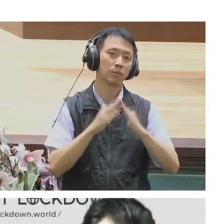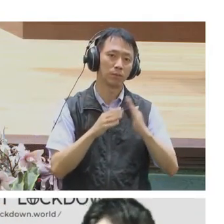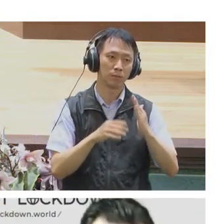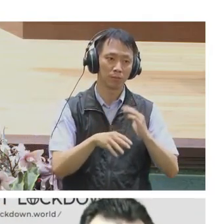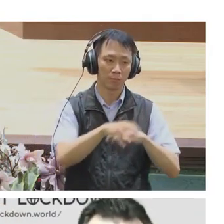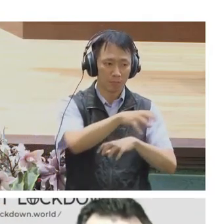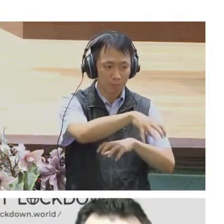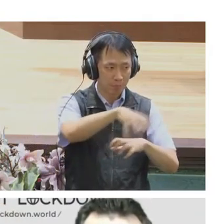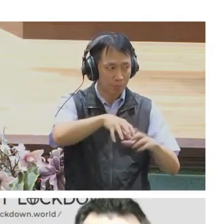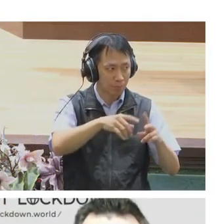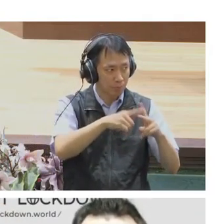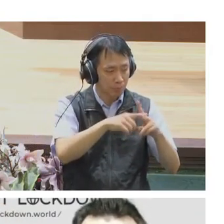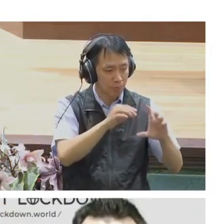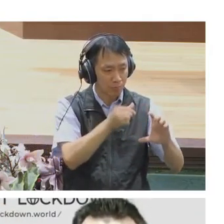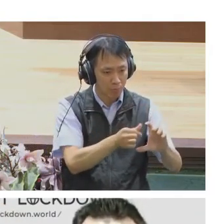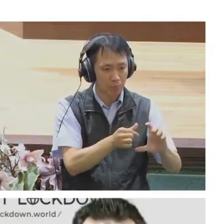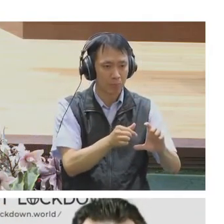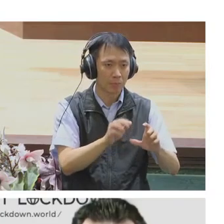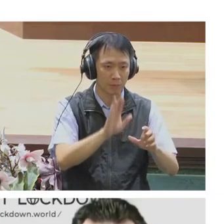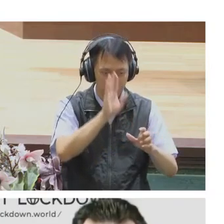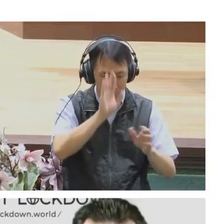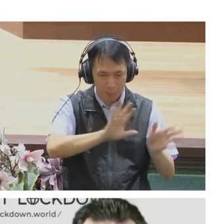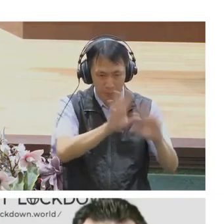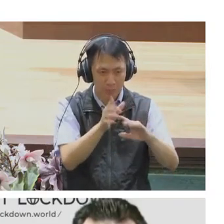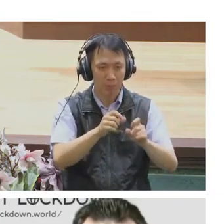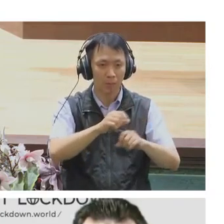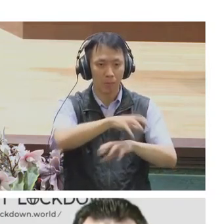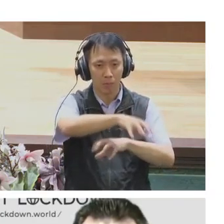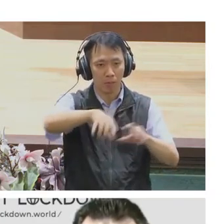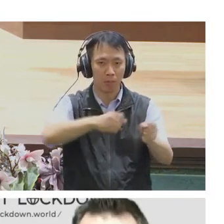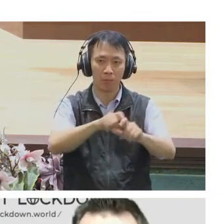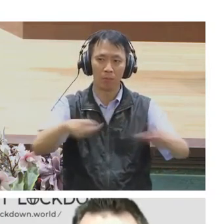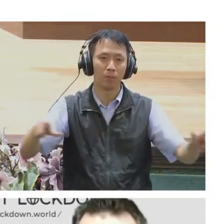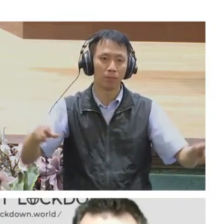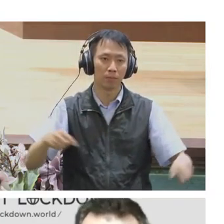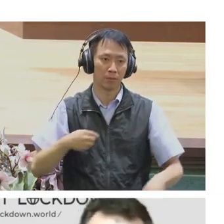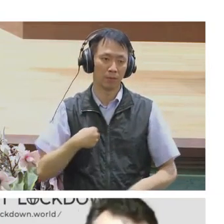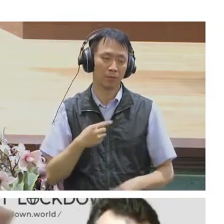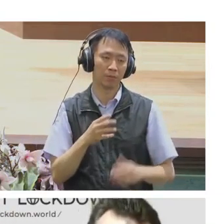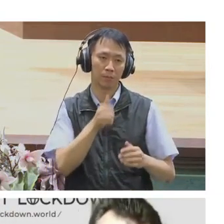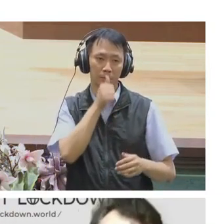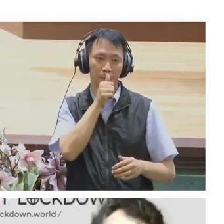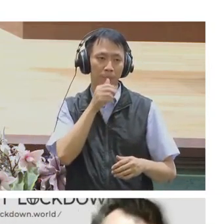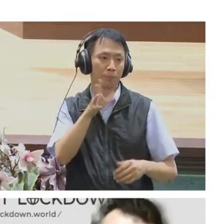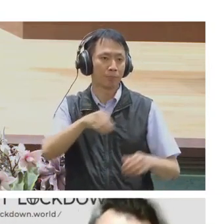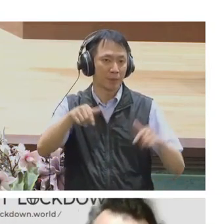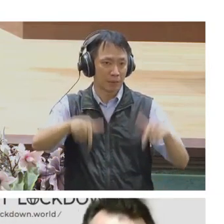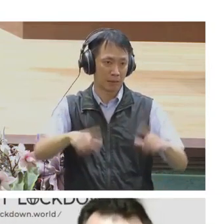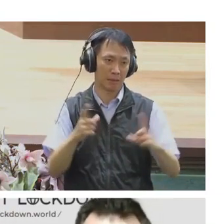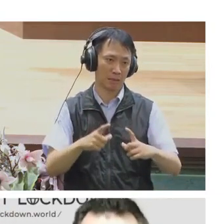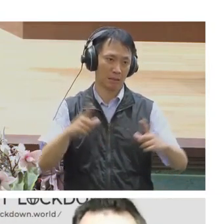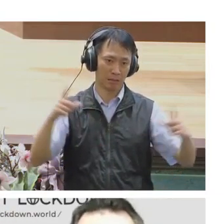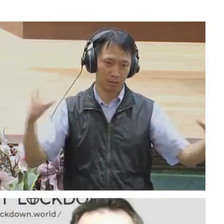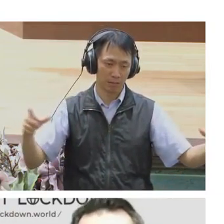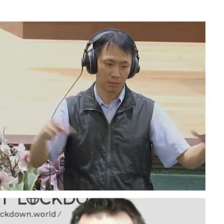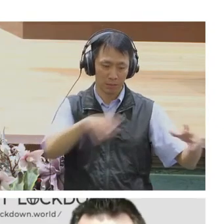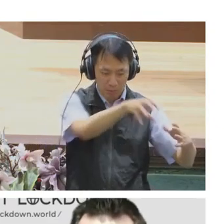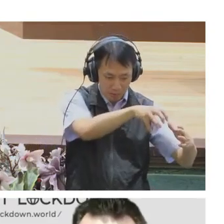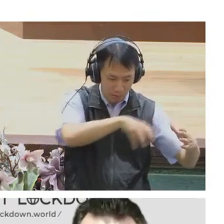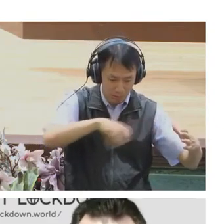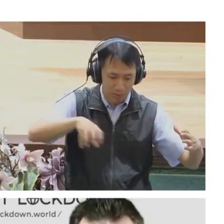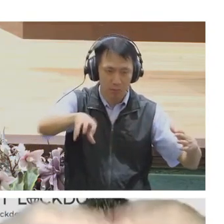I can say, coming from Brazil, that it's not exactly even when you go all the way from the bottom